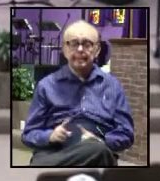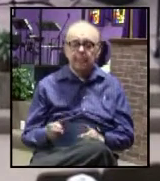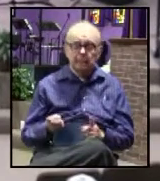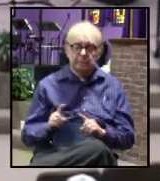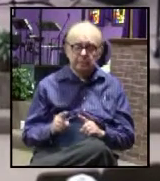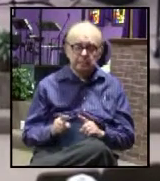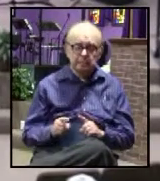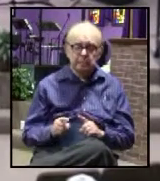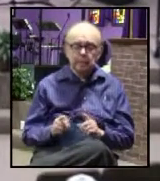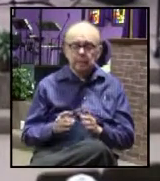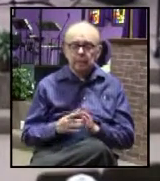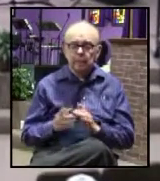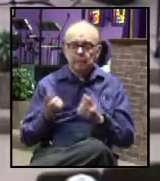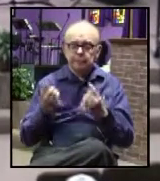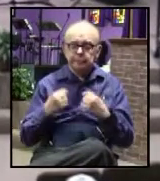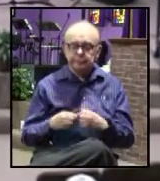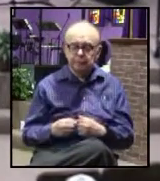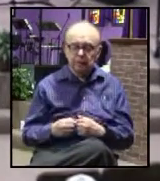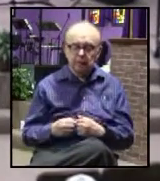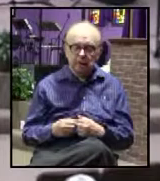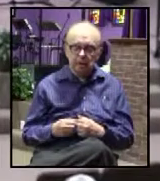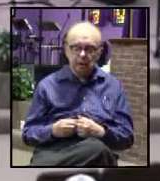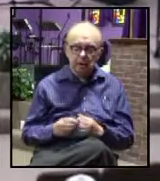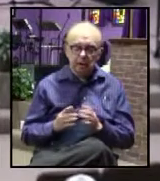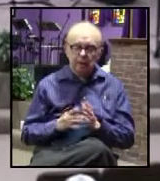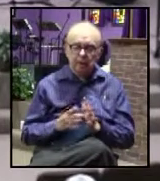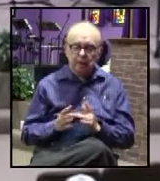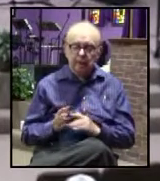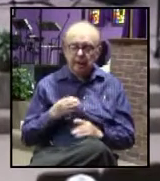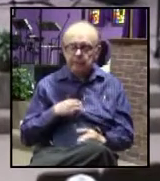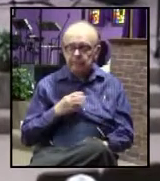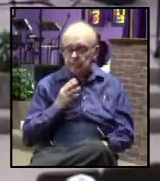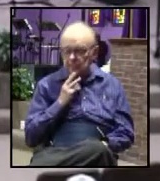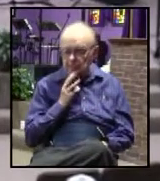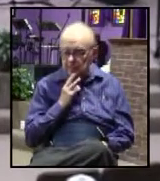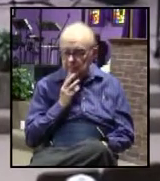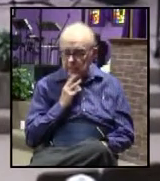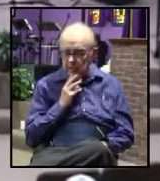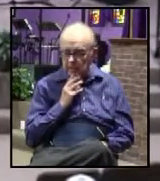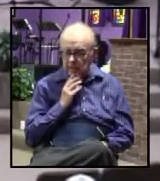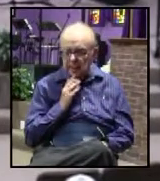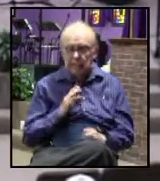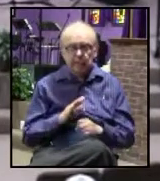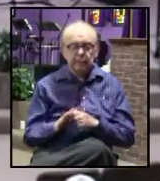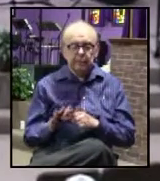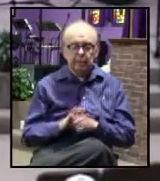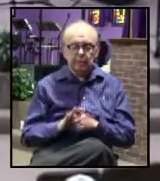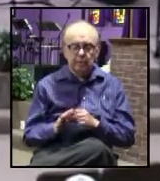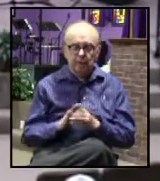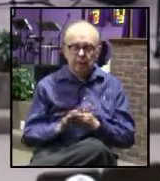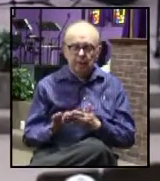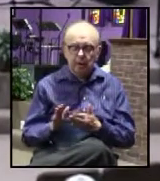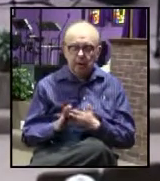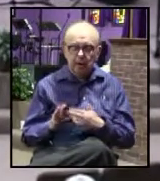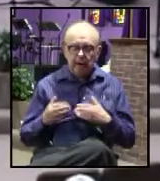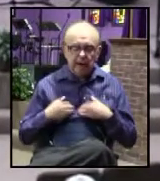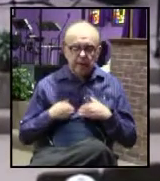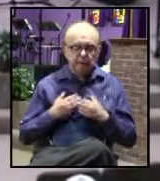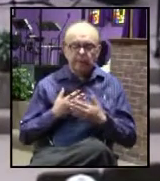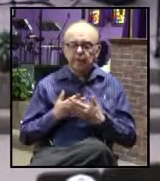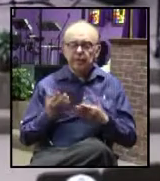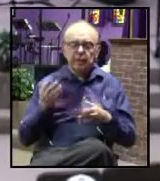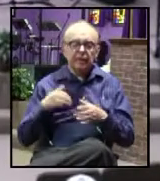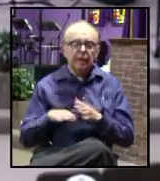But when Jesus comes, ladies and gentlemen, he's got water that is absolutely clean. It has no junk in